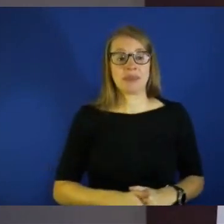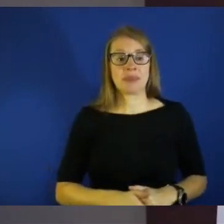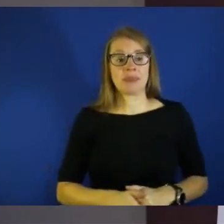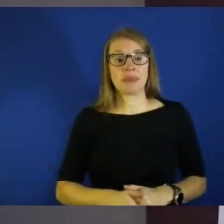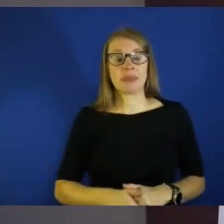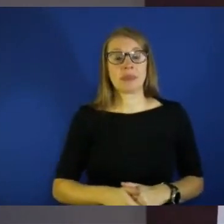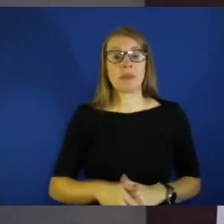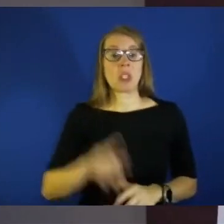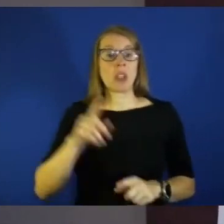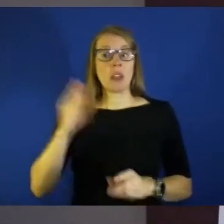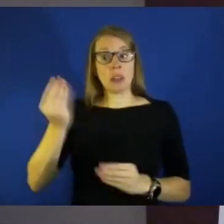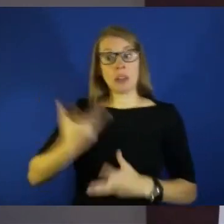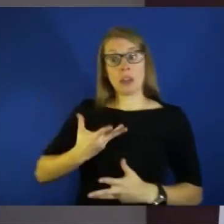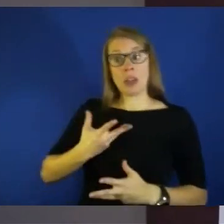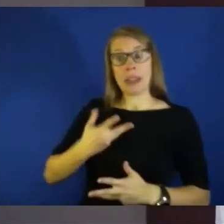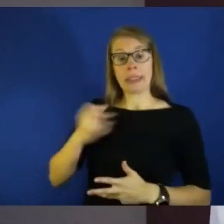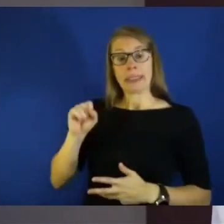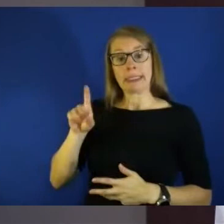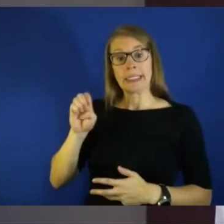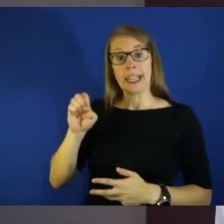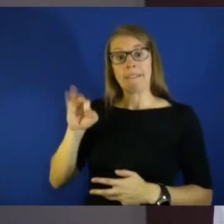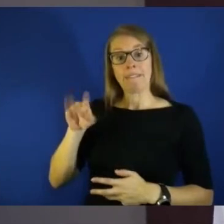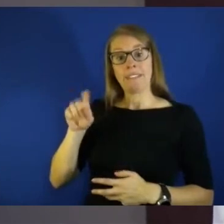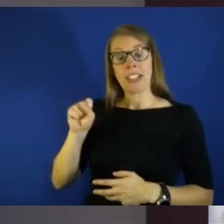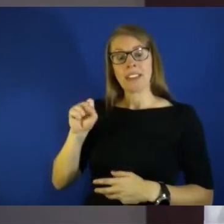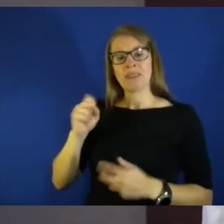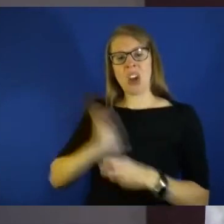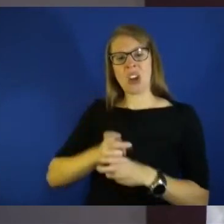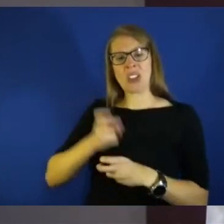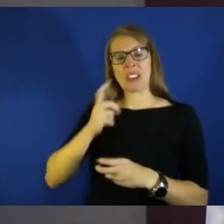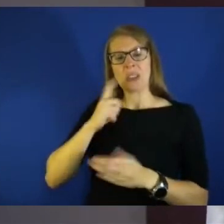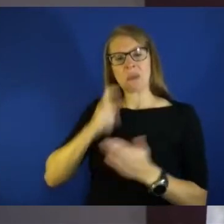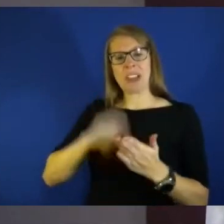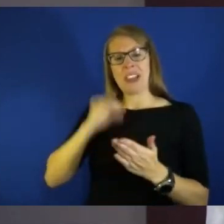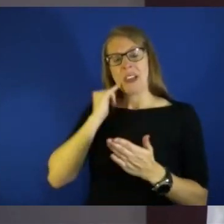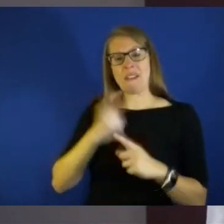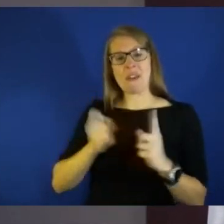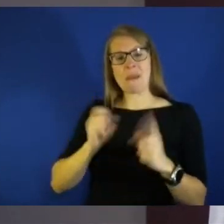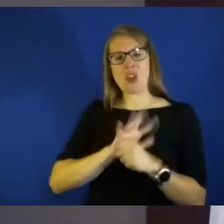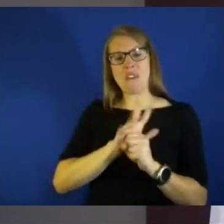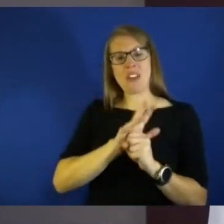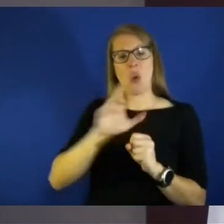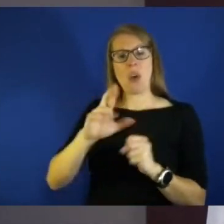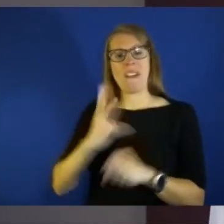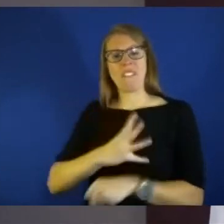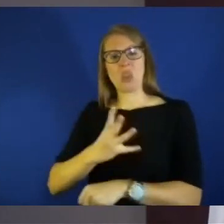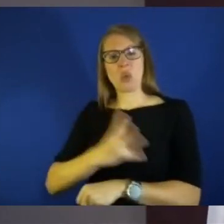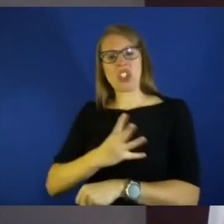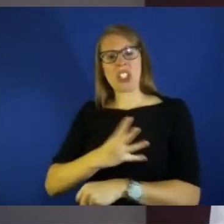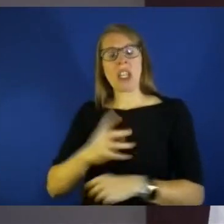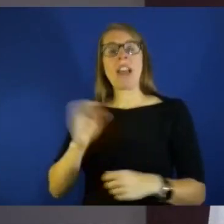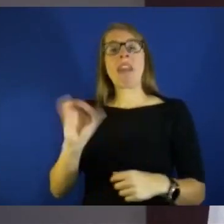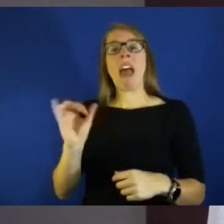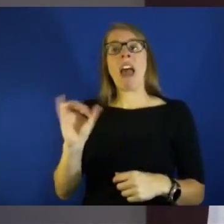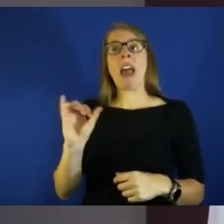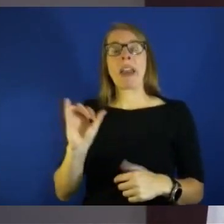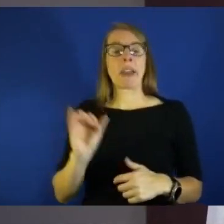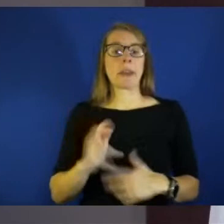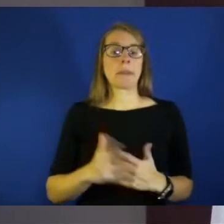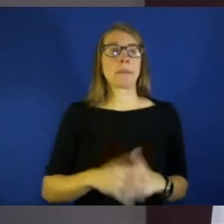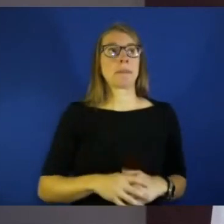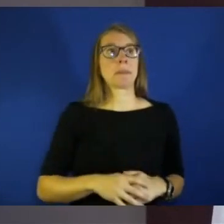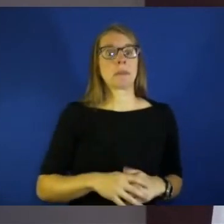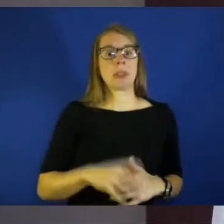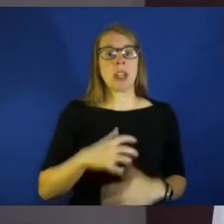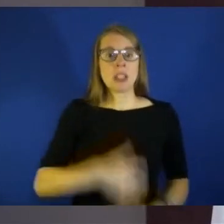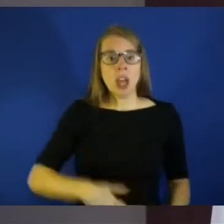things that essentially, it's pretty hard to tell if it's from COVID or if it's from the infusion, right? So it's things like nausea,